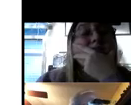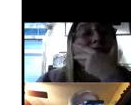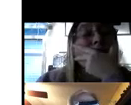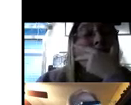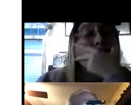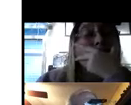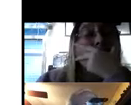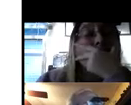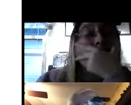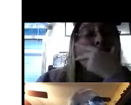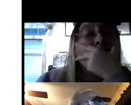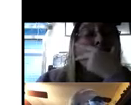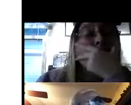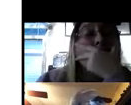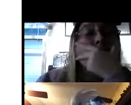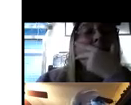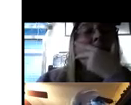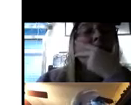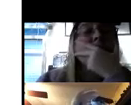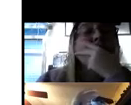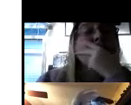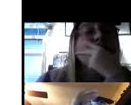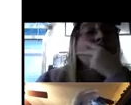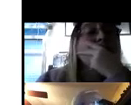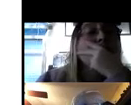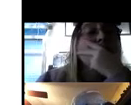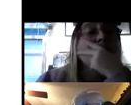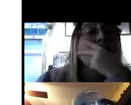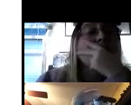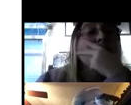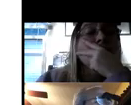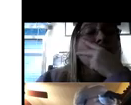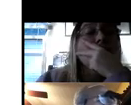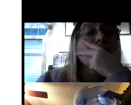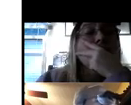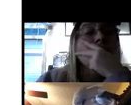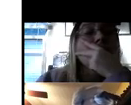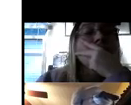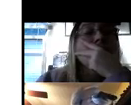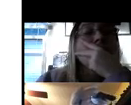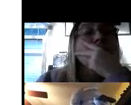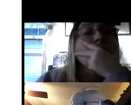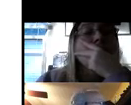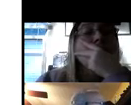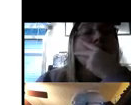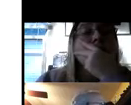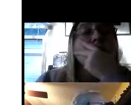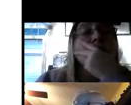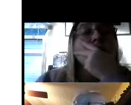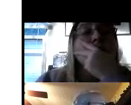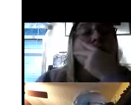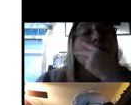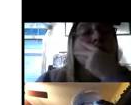why? We can't move as many people are just trying to move toward peace. Then that's not